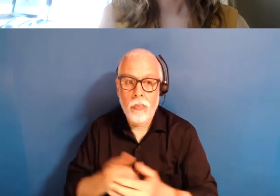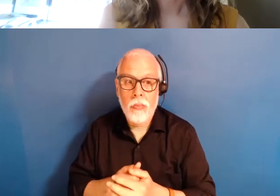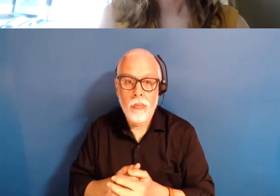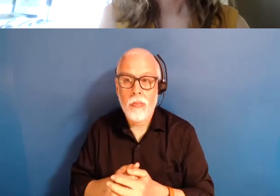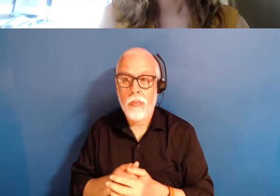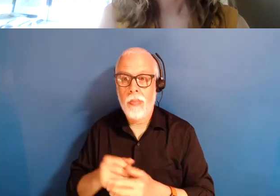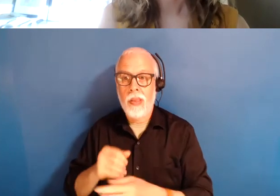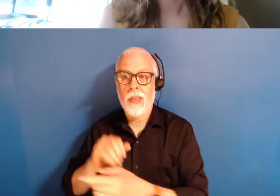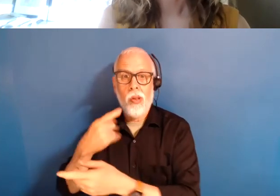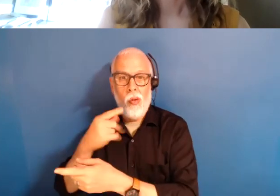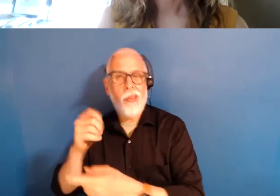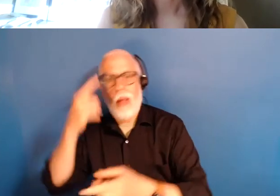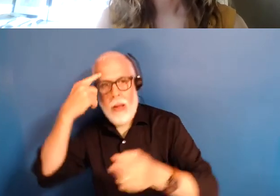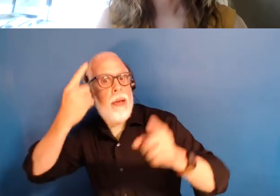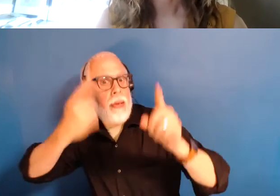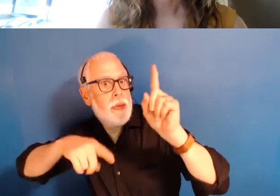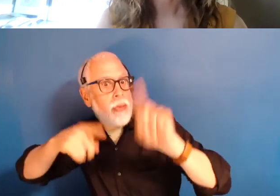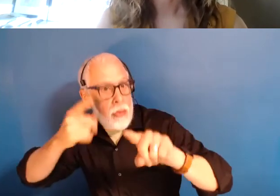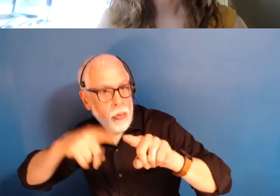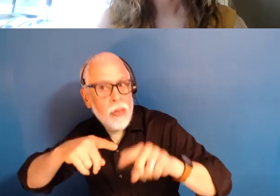Yes, I would certainly agree that